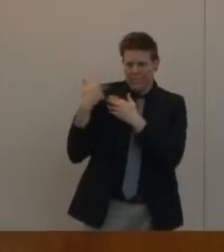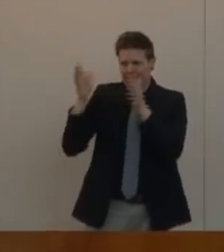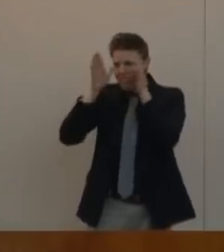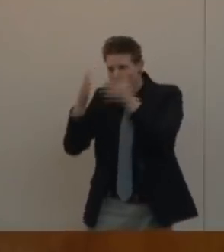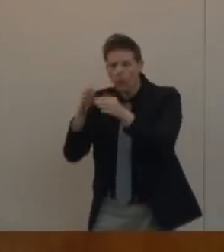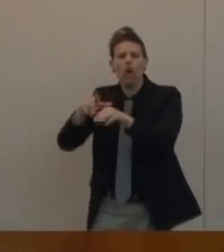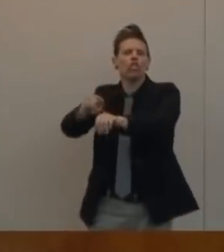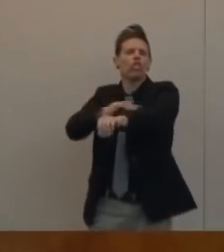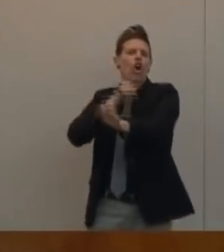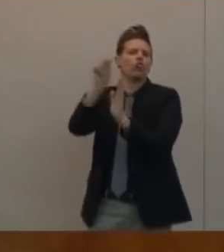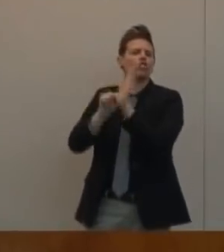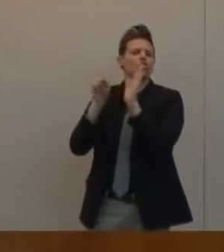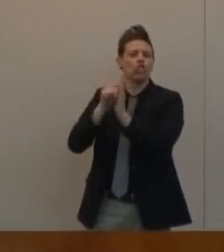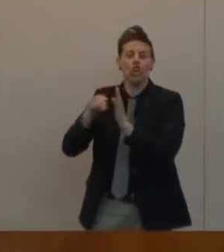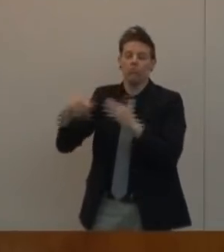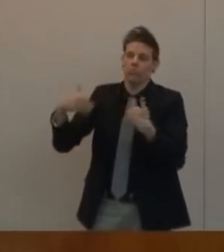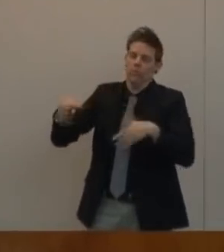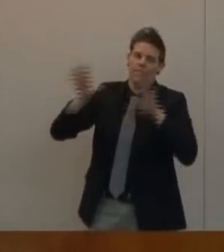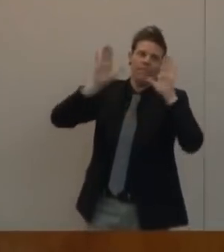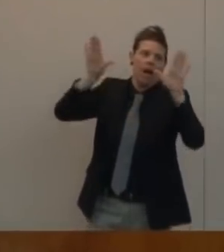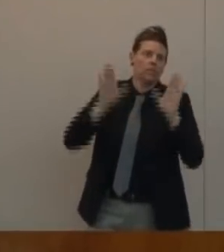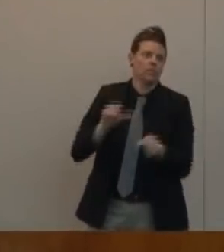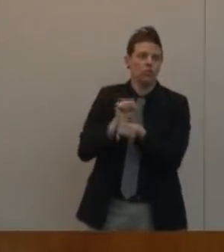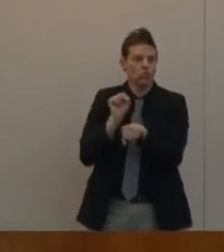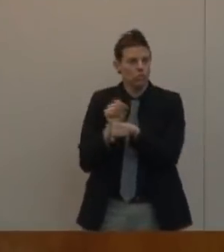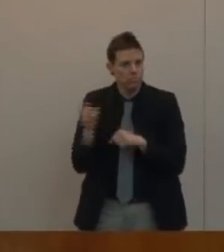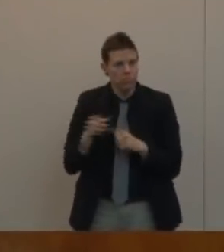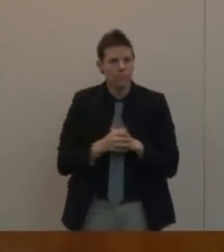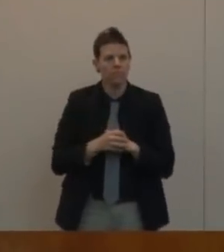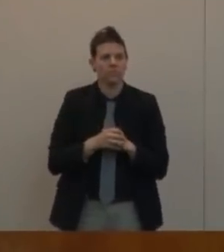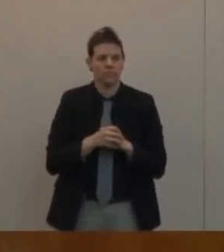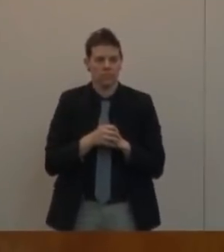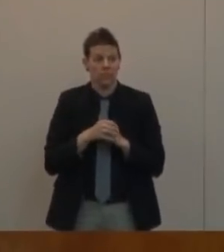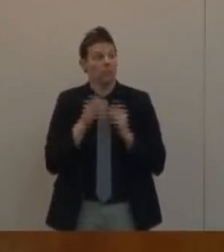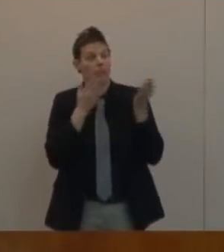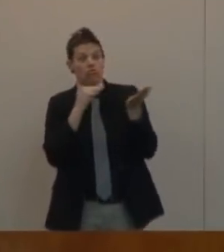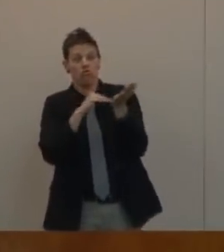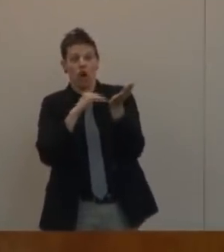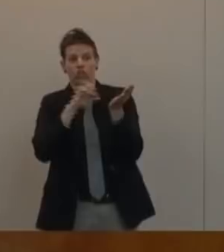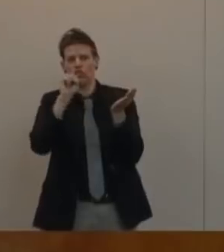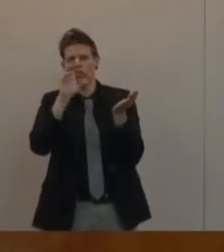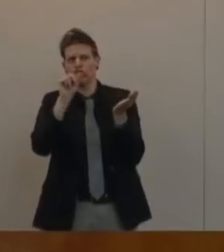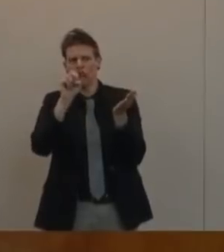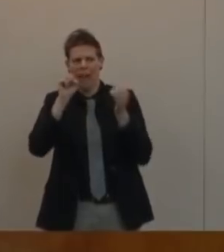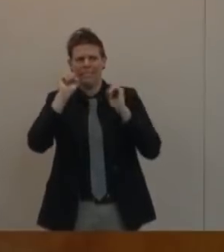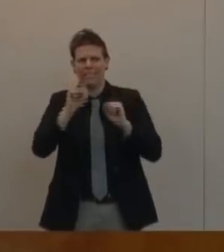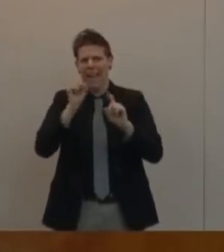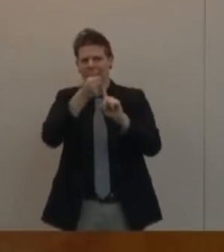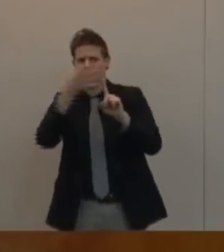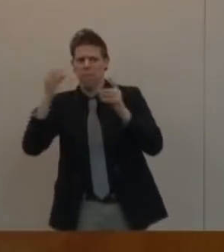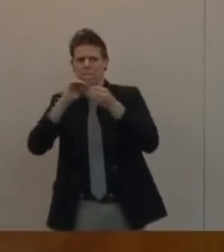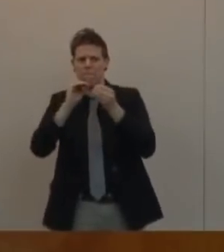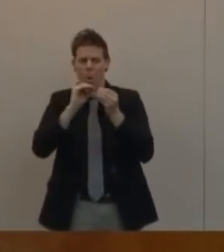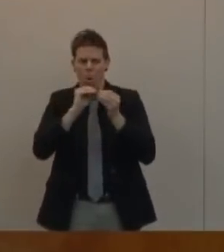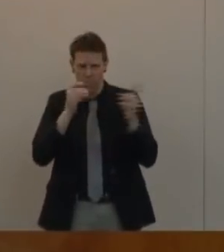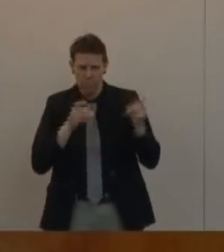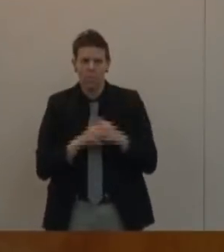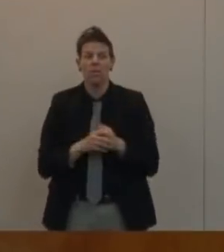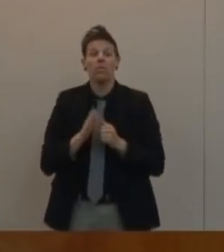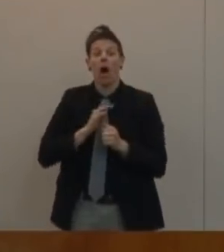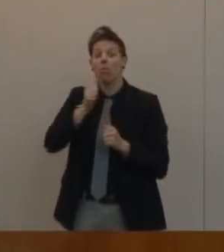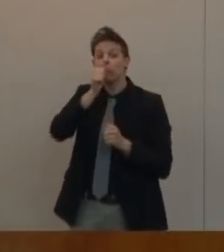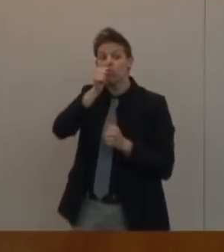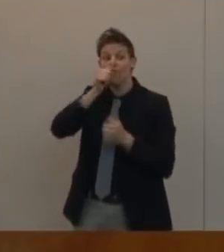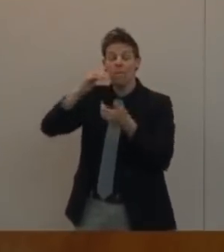done a fantastic job. I'm sure that Secretary Scrays has more to say about that. And I want to thank our private partners who have taken us